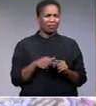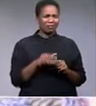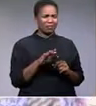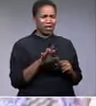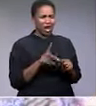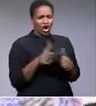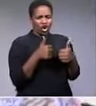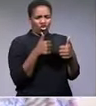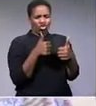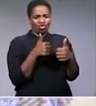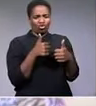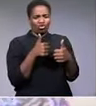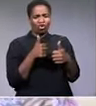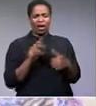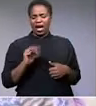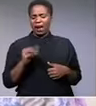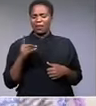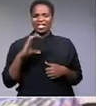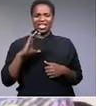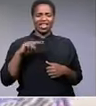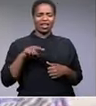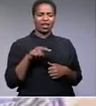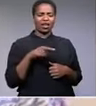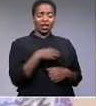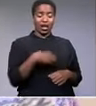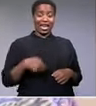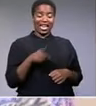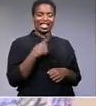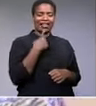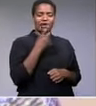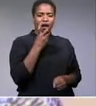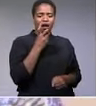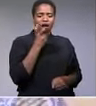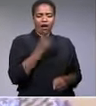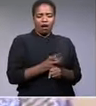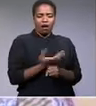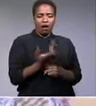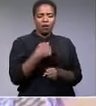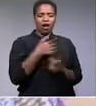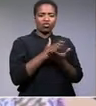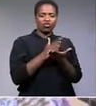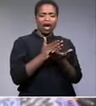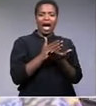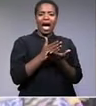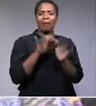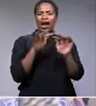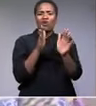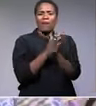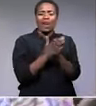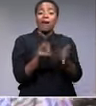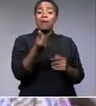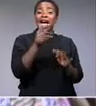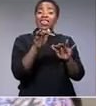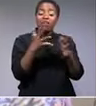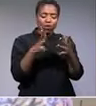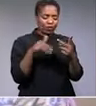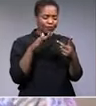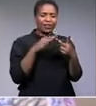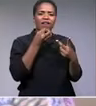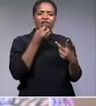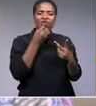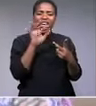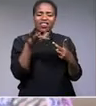know, of all the Christmases we've ever had. It's very difficult to even share anything because people have nothing. There is no money in the pockets.